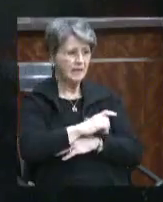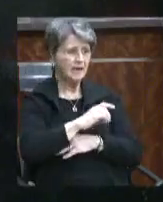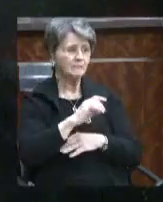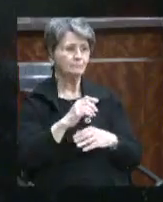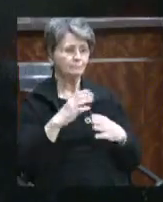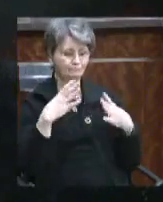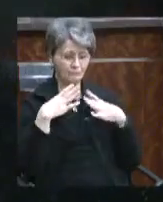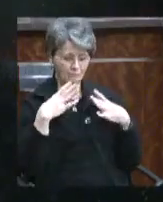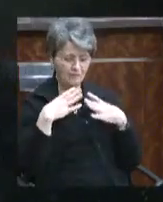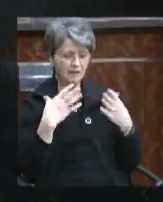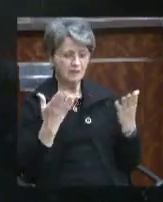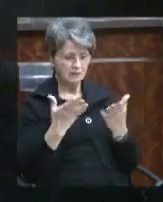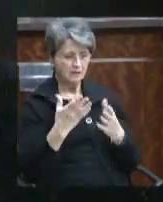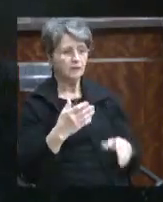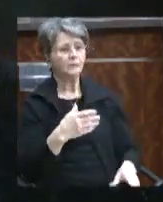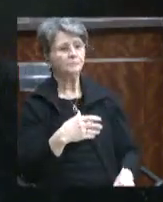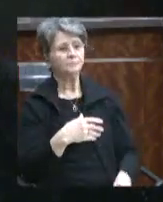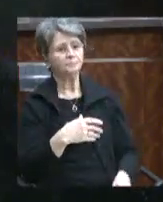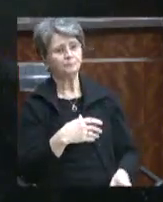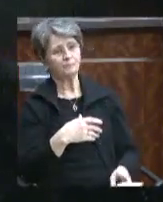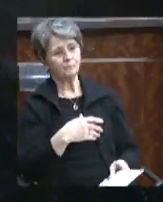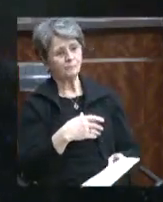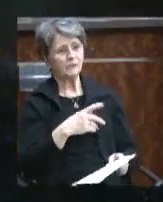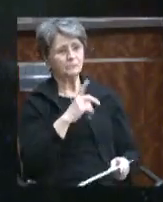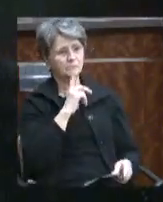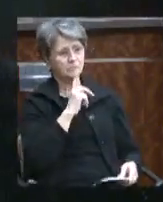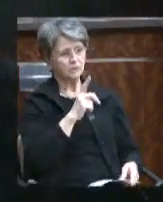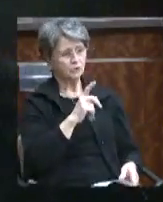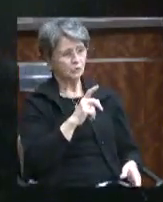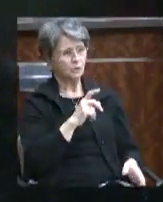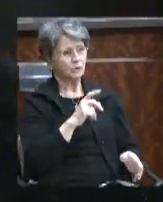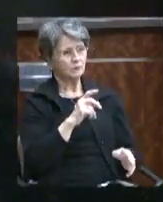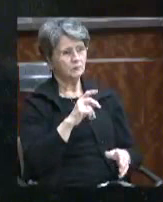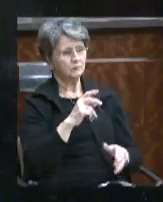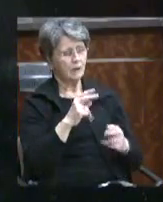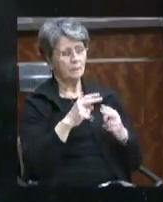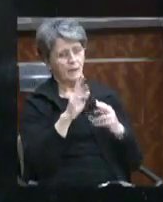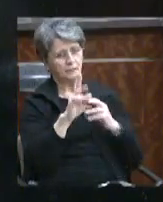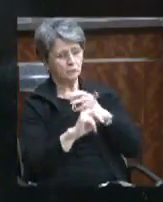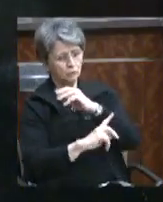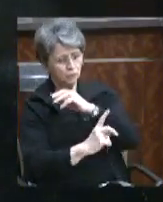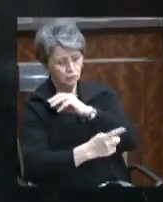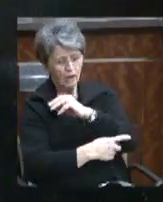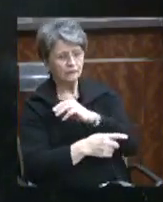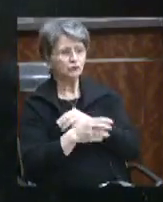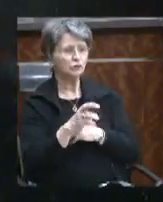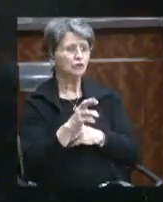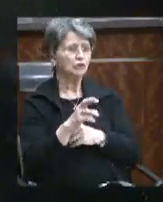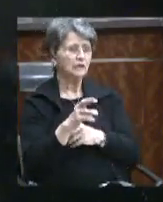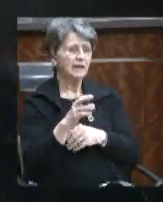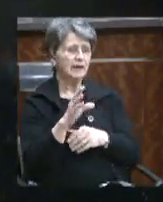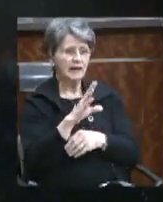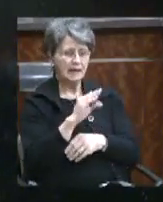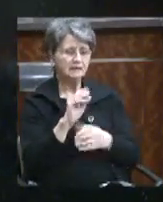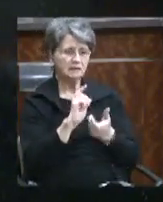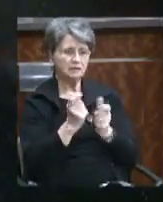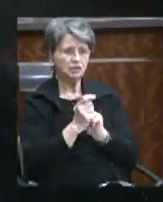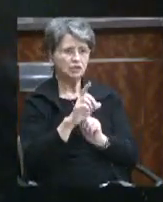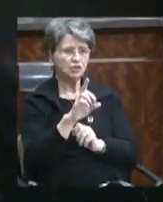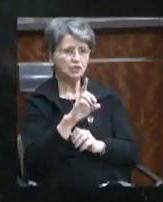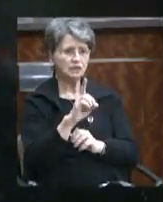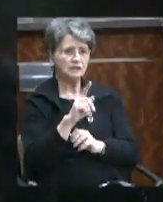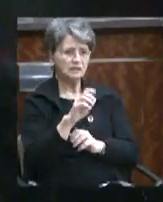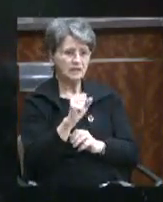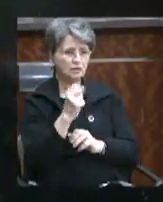so please again check and make sure your trash and recycling, you're aware that those dates will change. You can see it